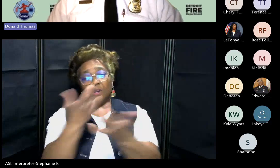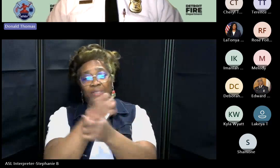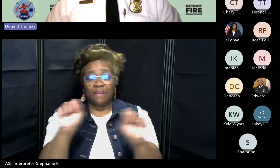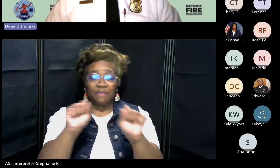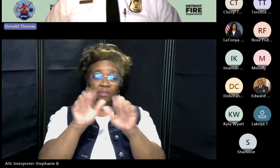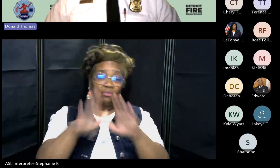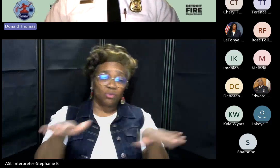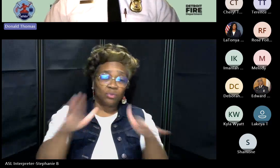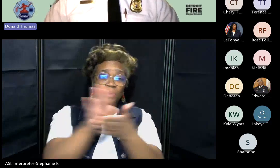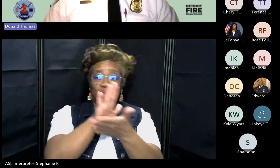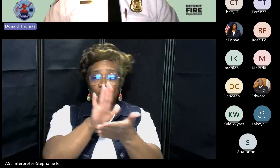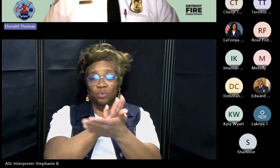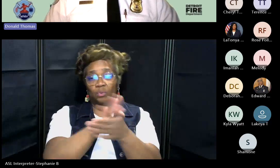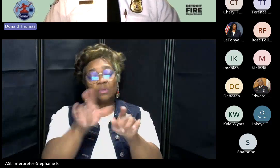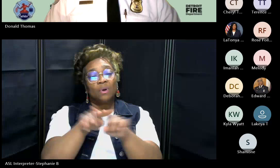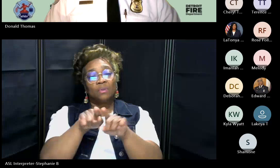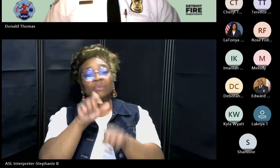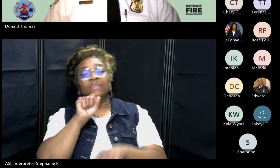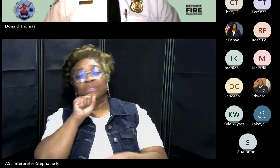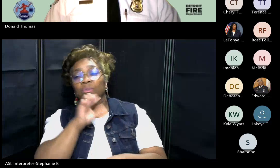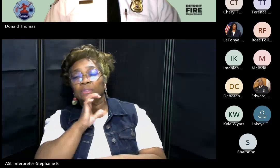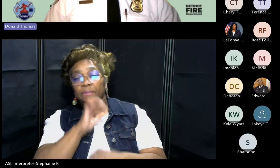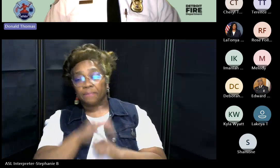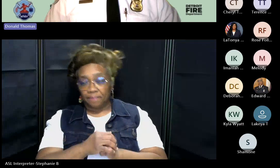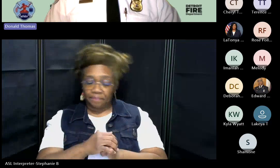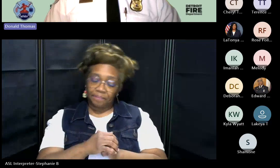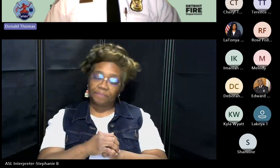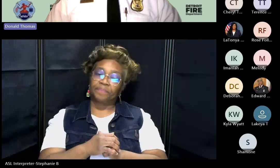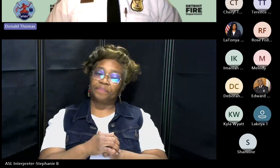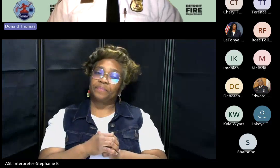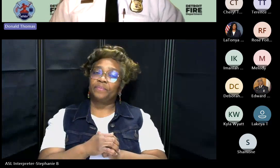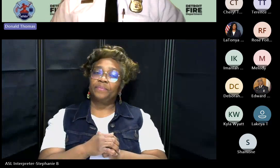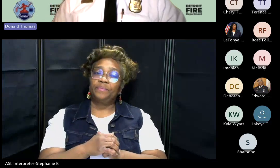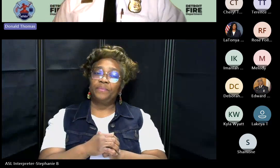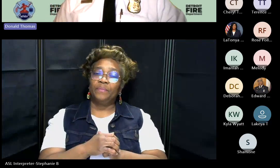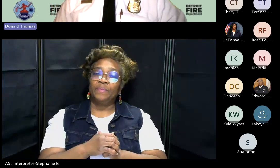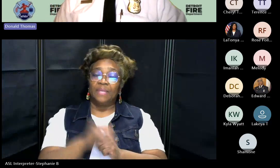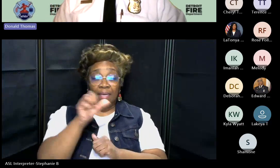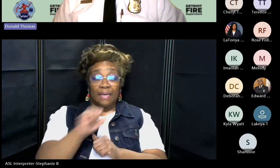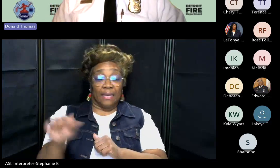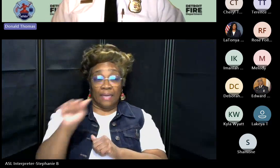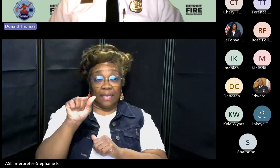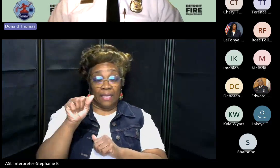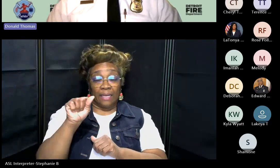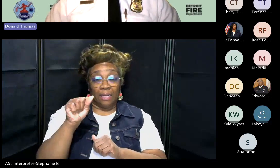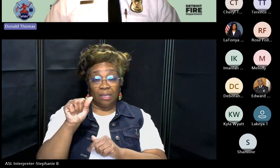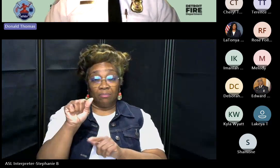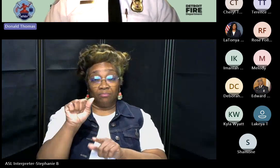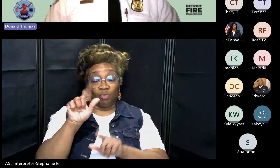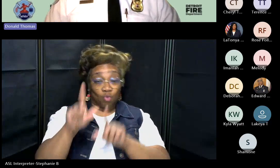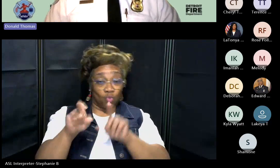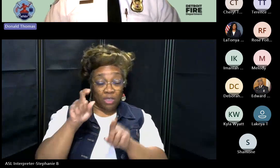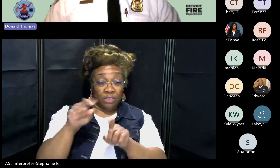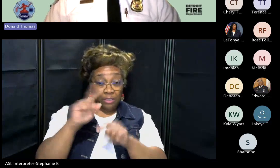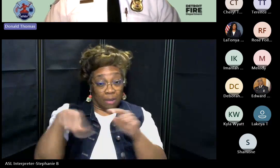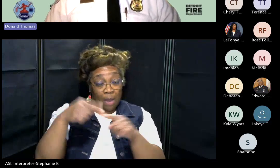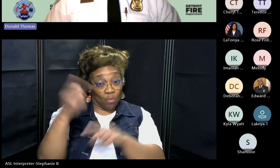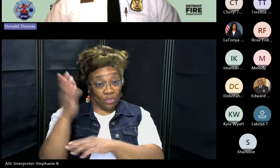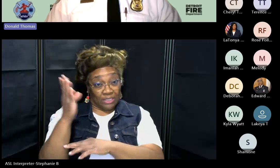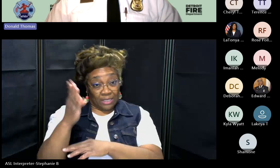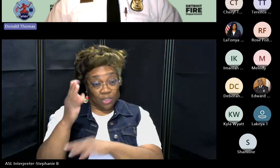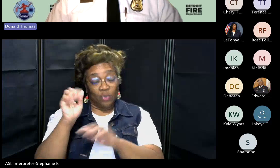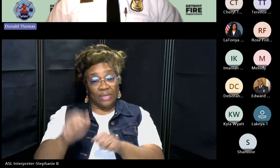schools and also for our seniors. So, if you have any questions related to tonight's presentation, you can click